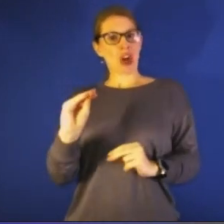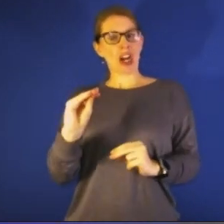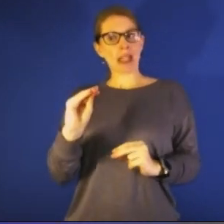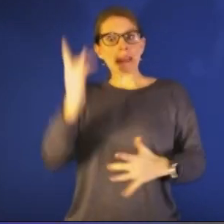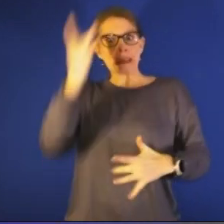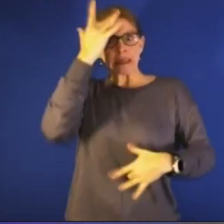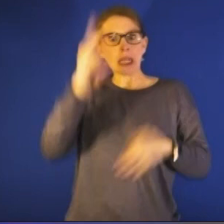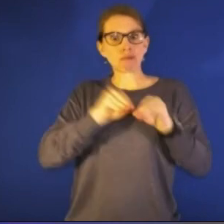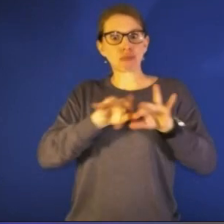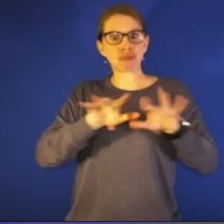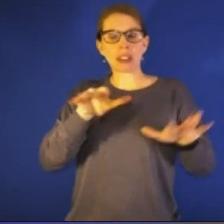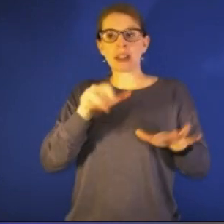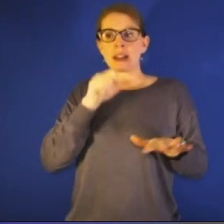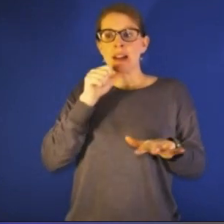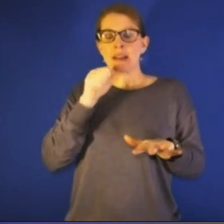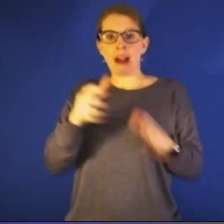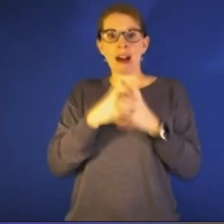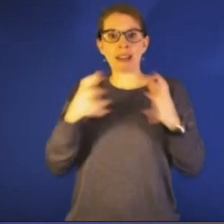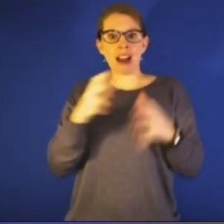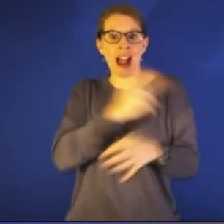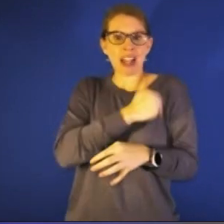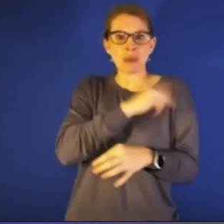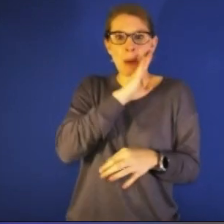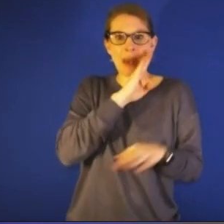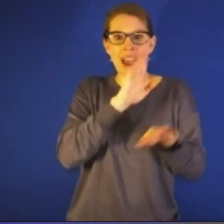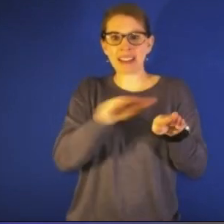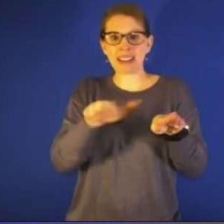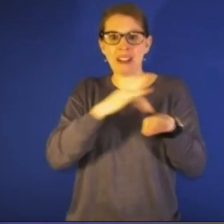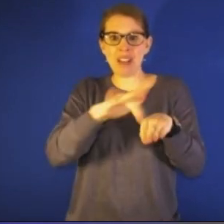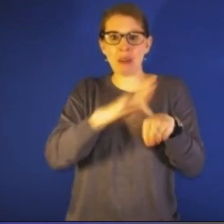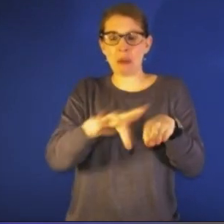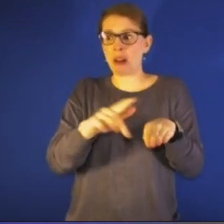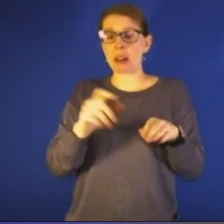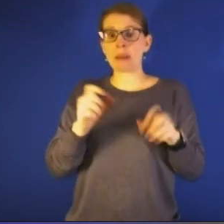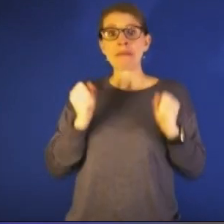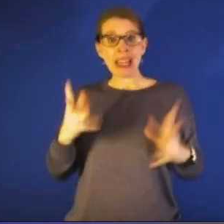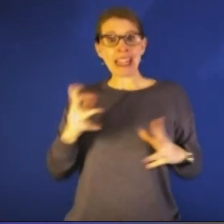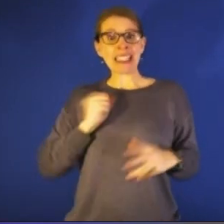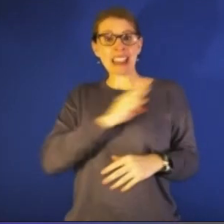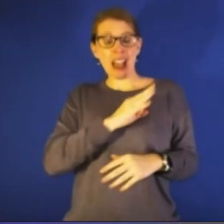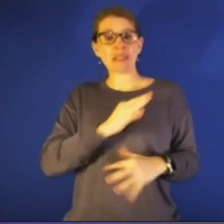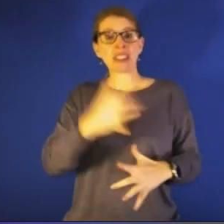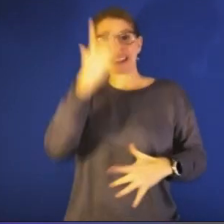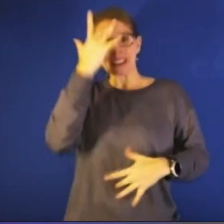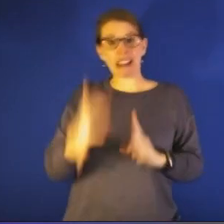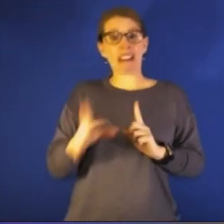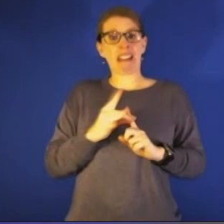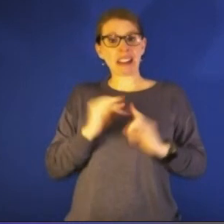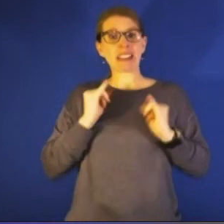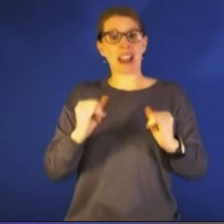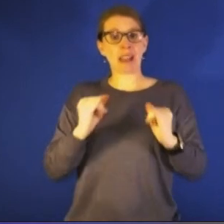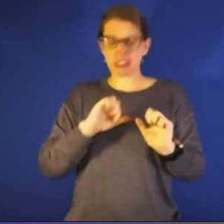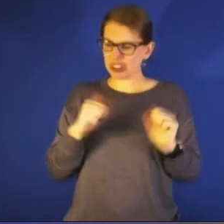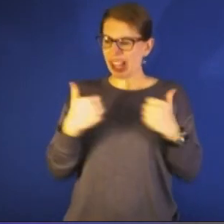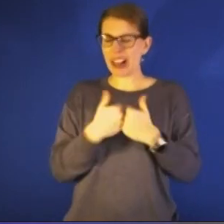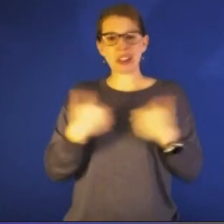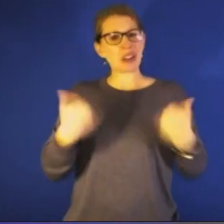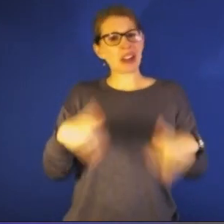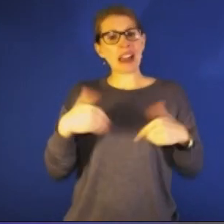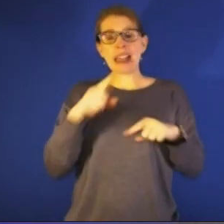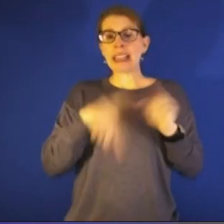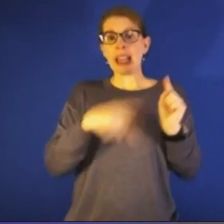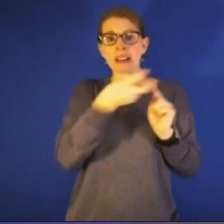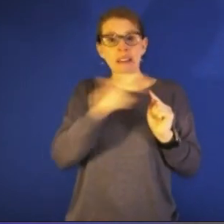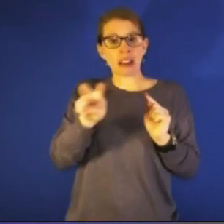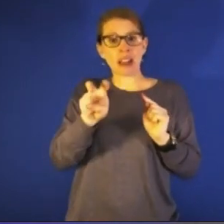lot of hospital beds, and a lot of the staff are getting sick. And you're being challenged because we heard the other day you can't move patients from an emergency